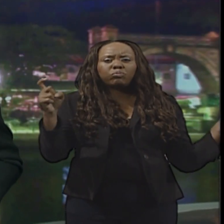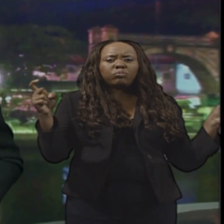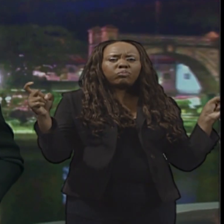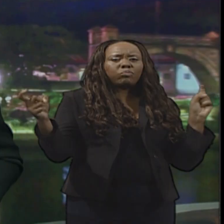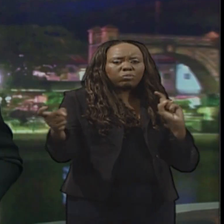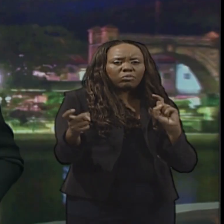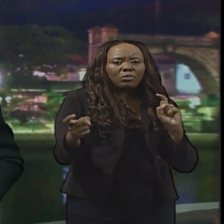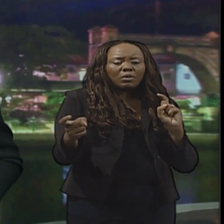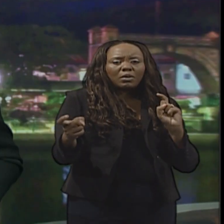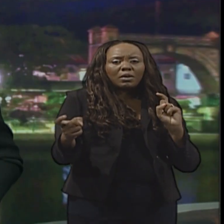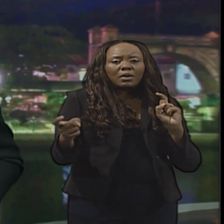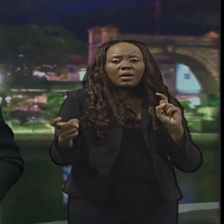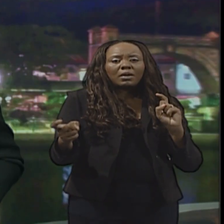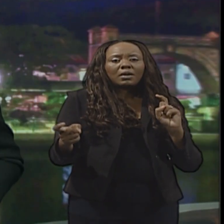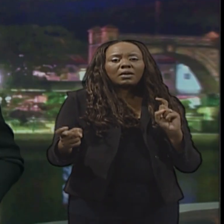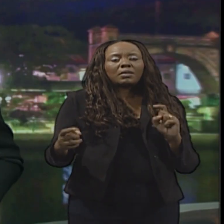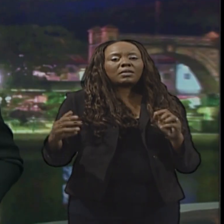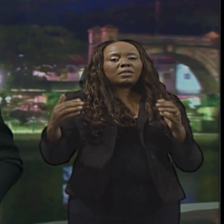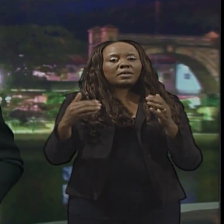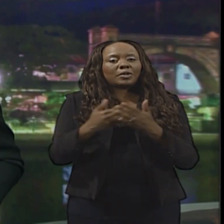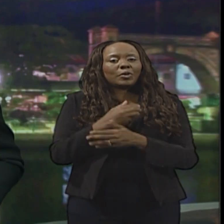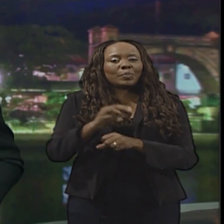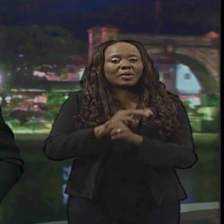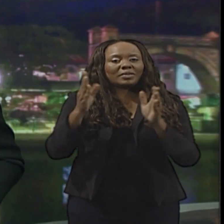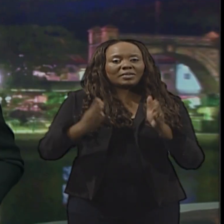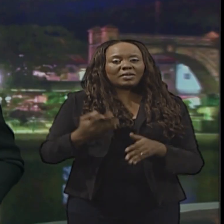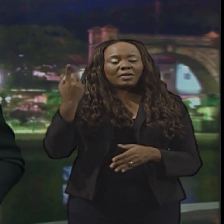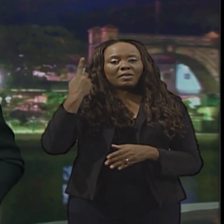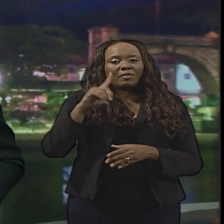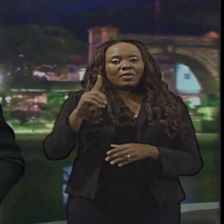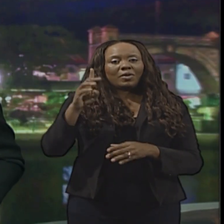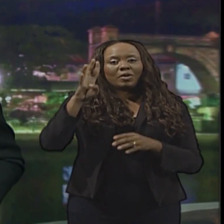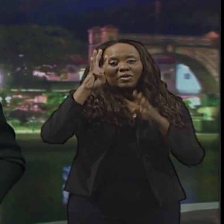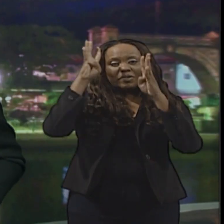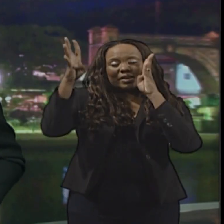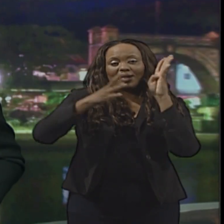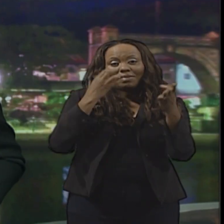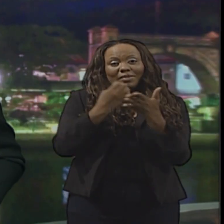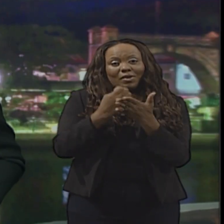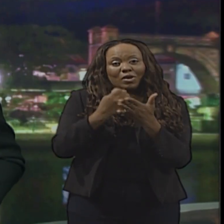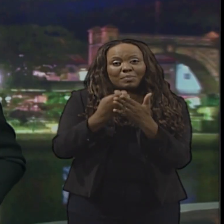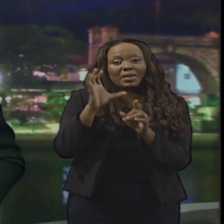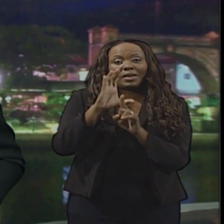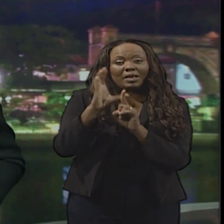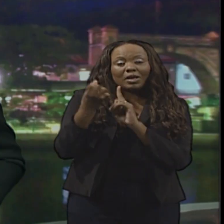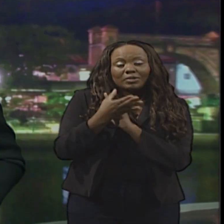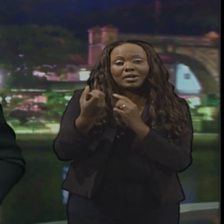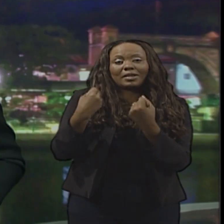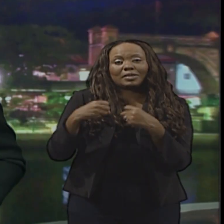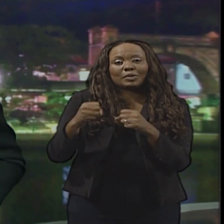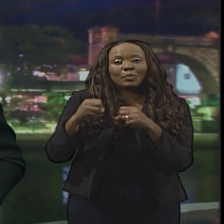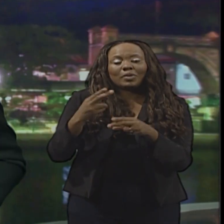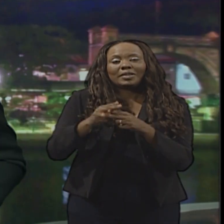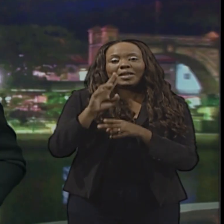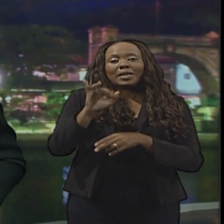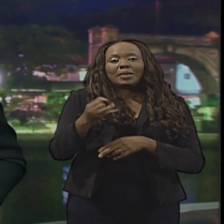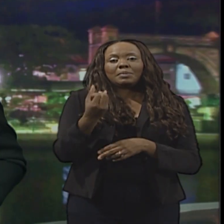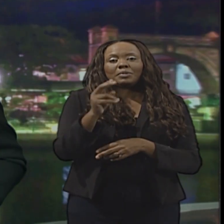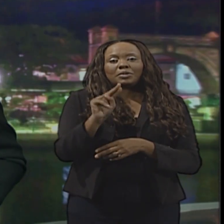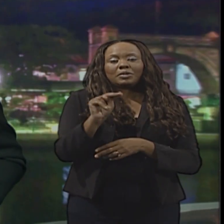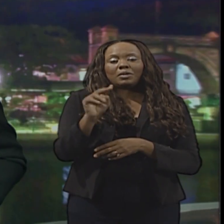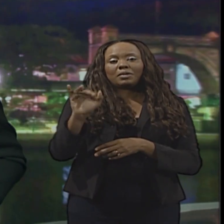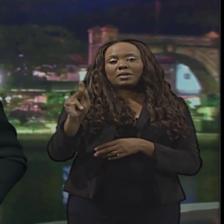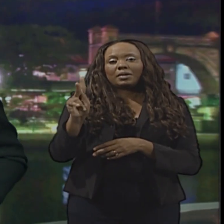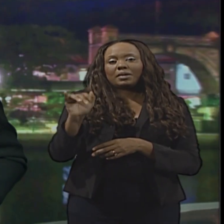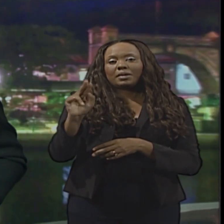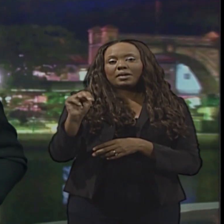season. Speaking to CBC News from his Sky Mall office on his first day at work, Minister of Creative Economy, Culture and Sports, John